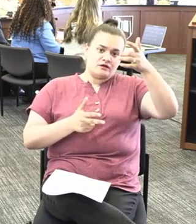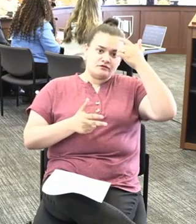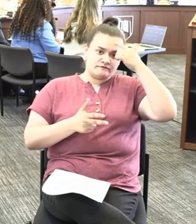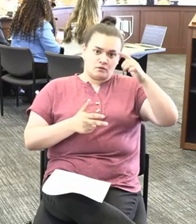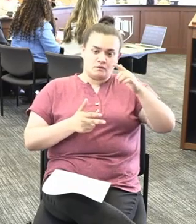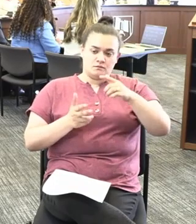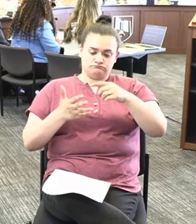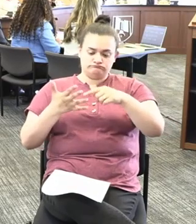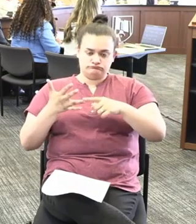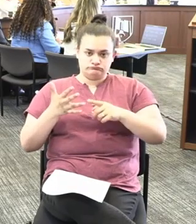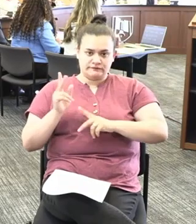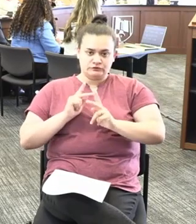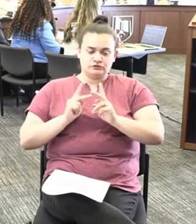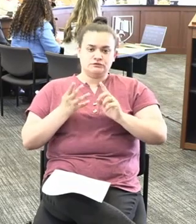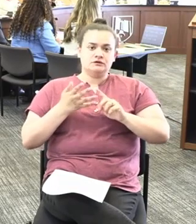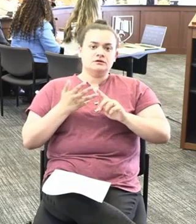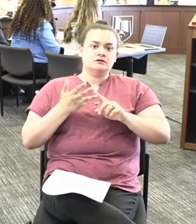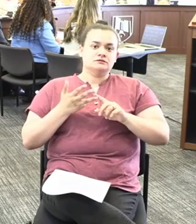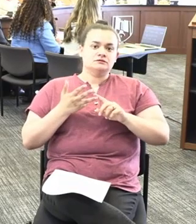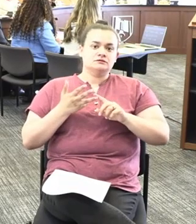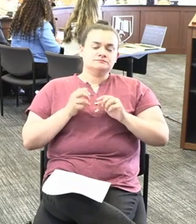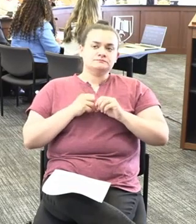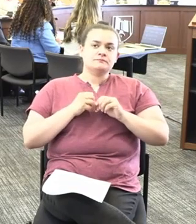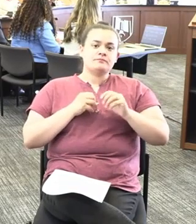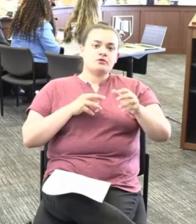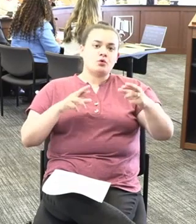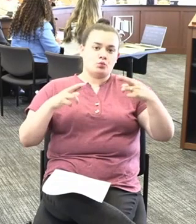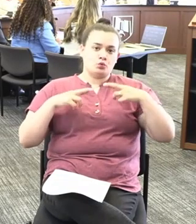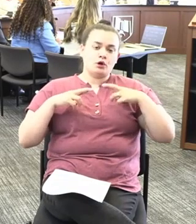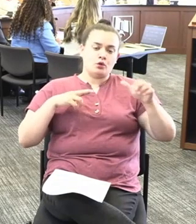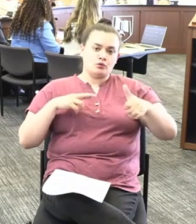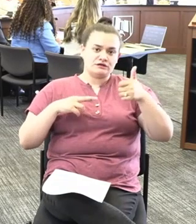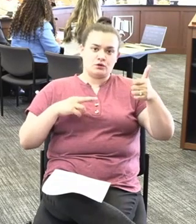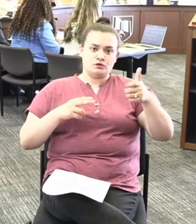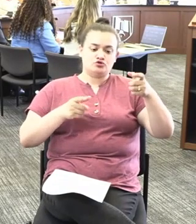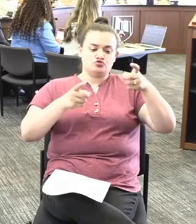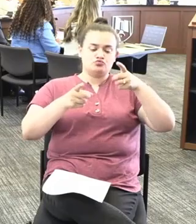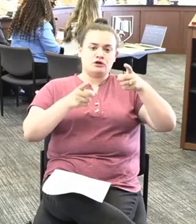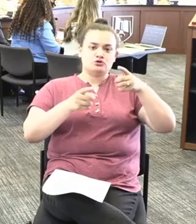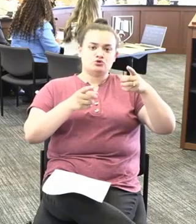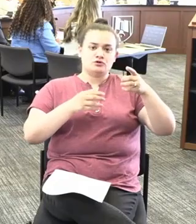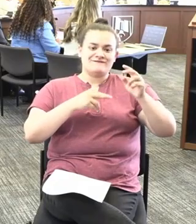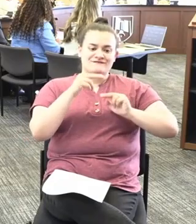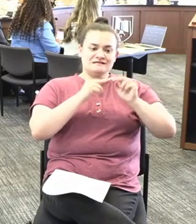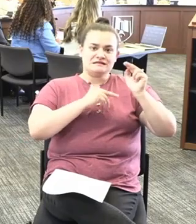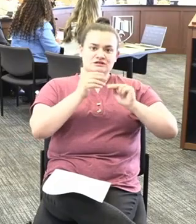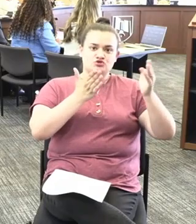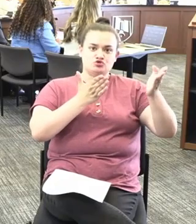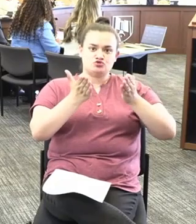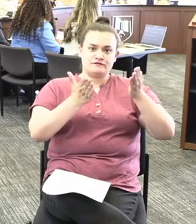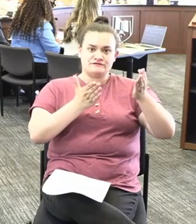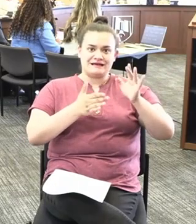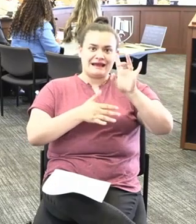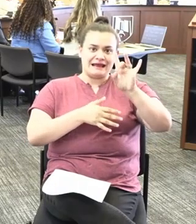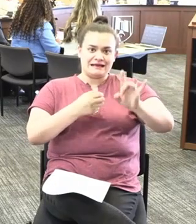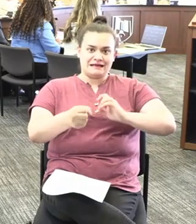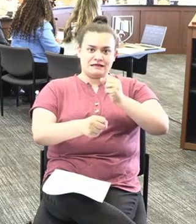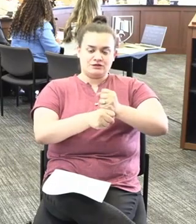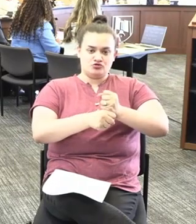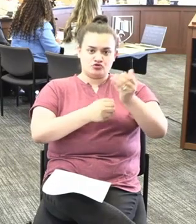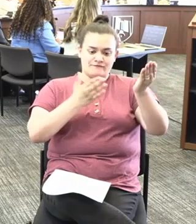Harrington. Seaver Terrellis, retiree, director of facilities services in 8 years of